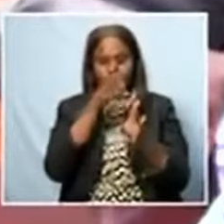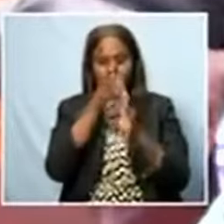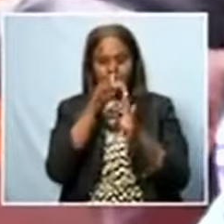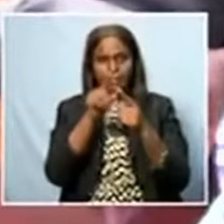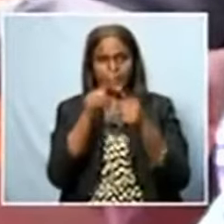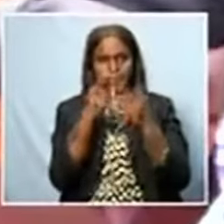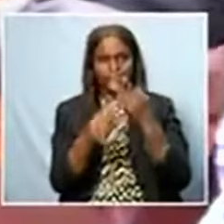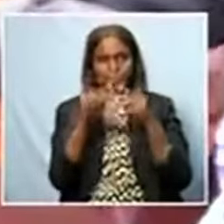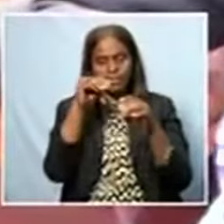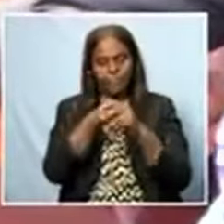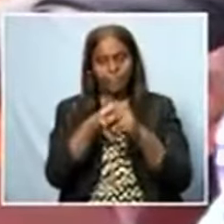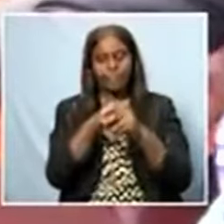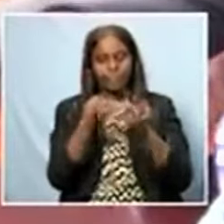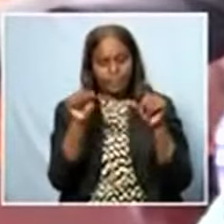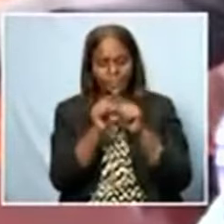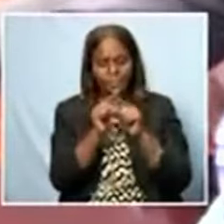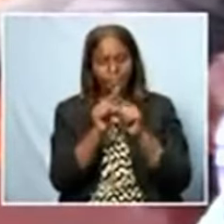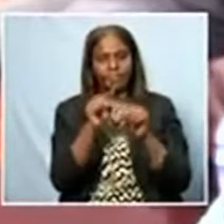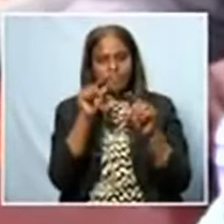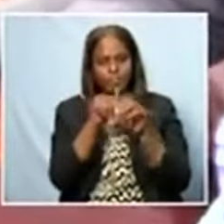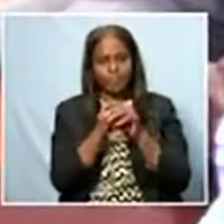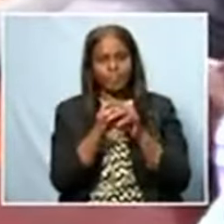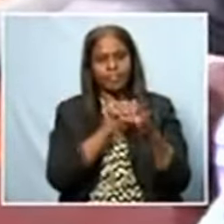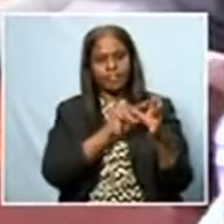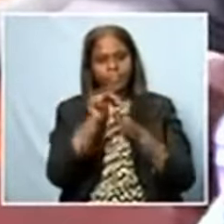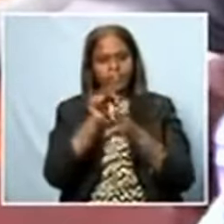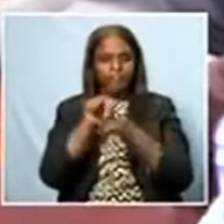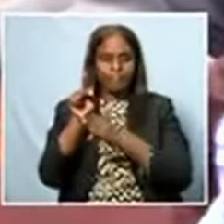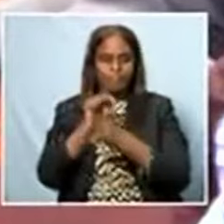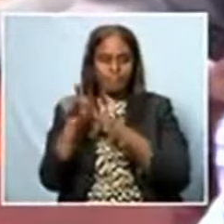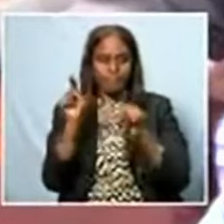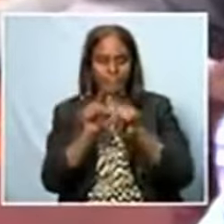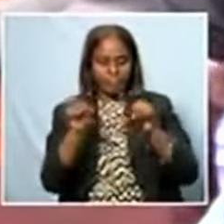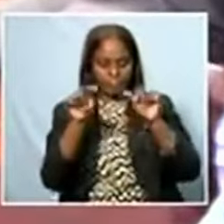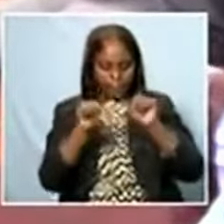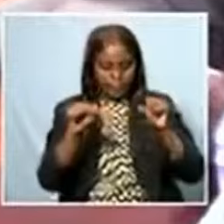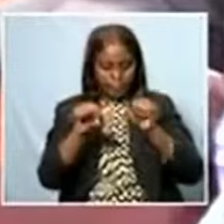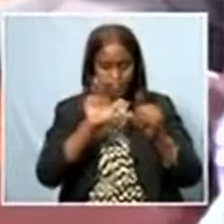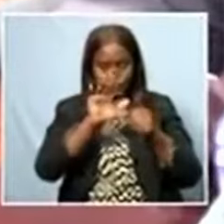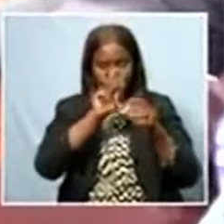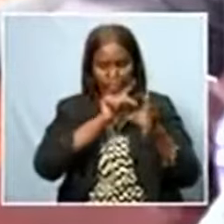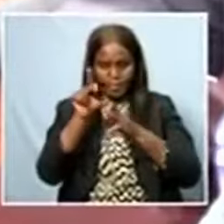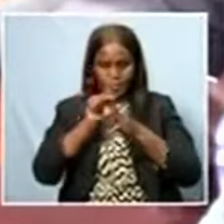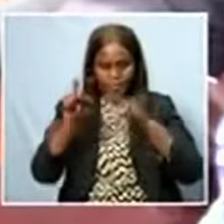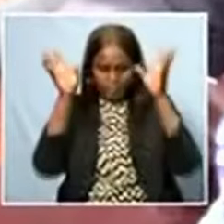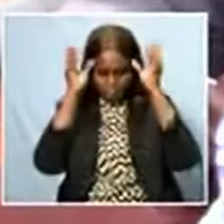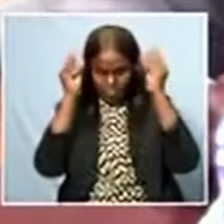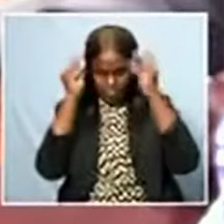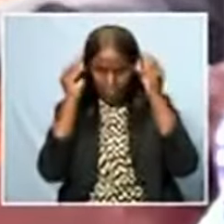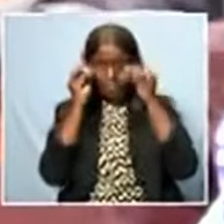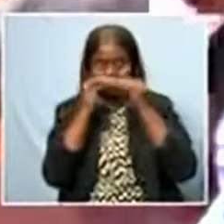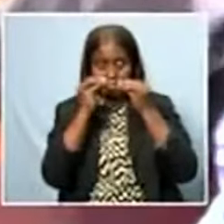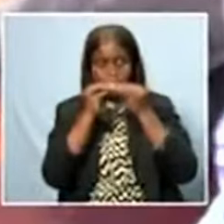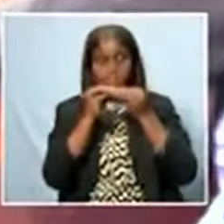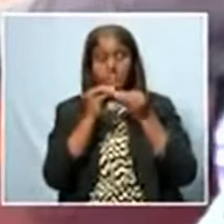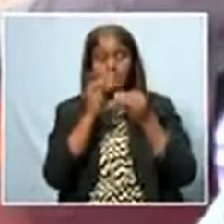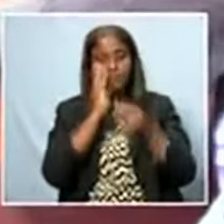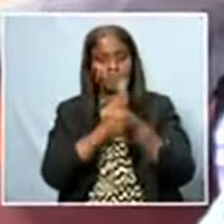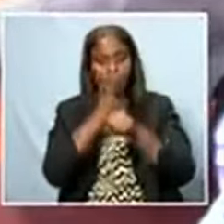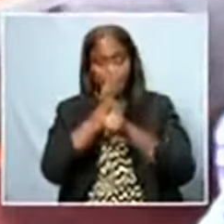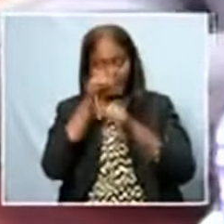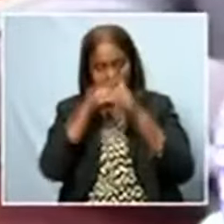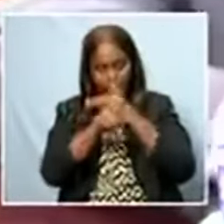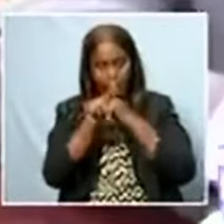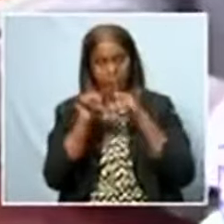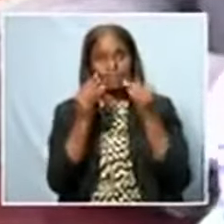are entering into the profession, assessing their professional competencies at the entrance.